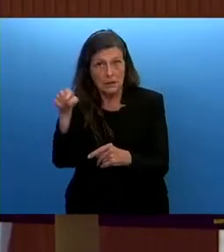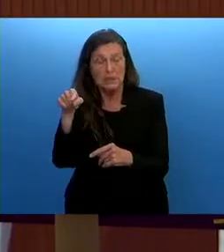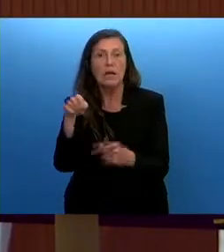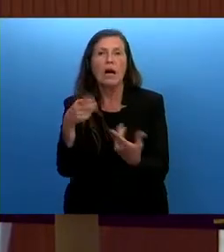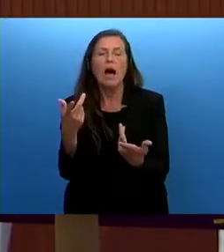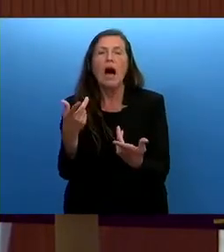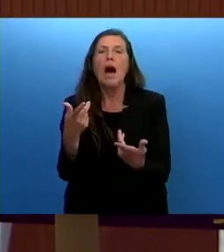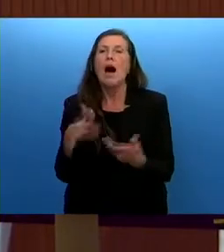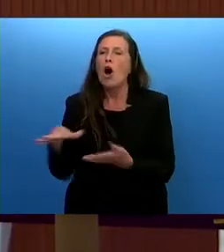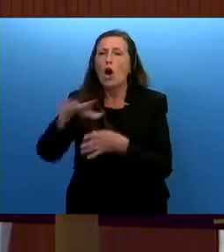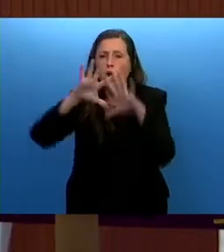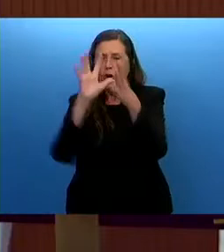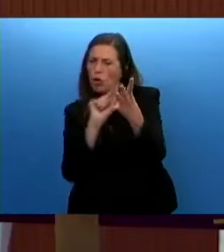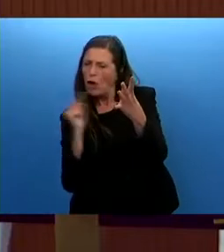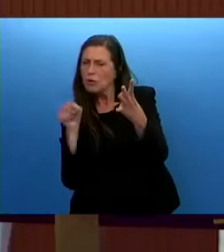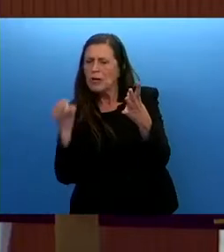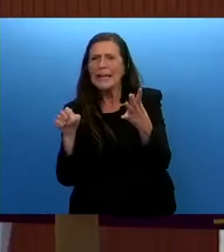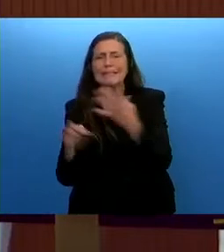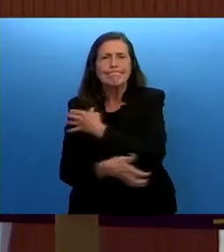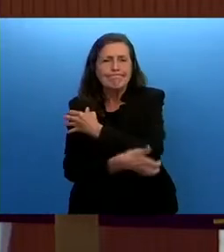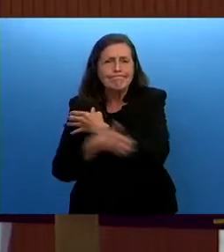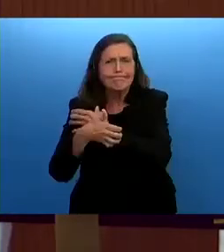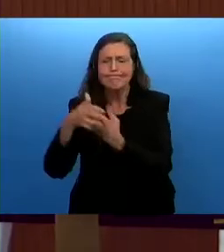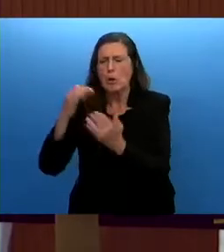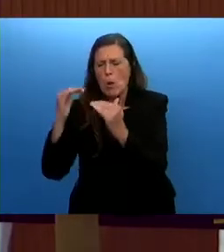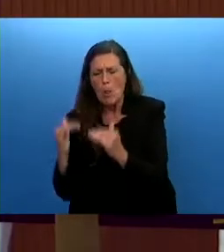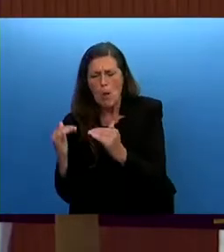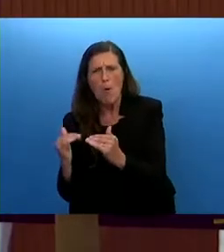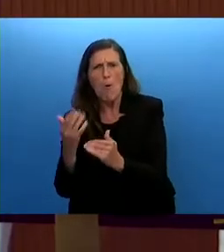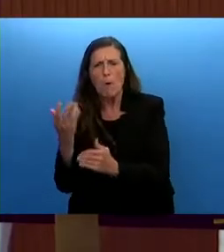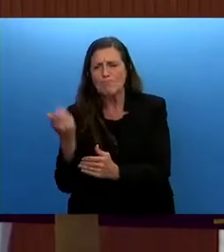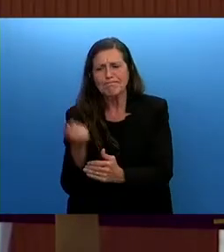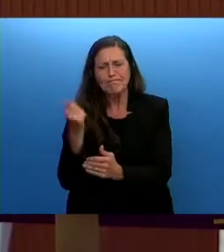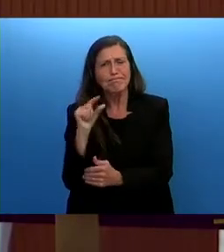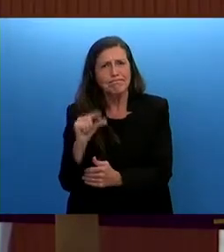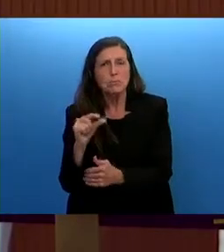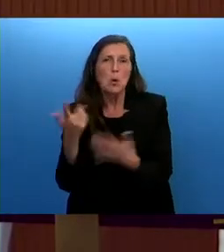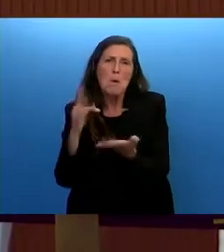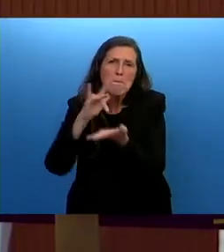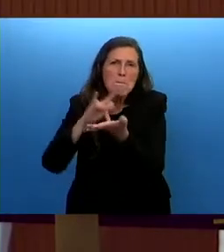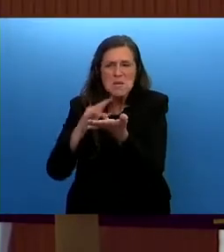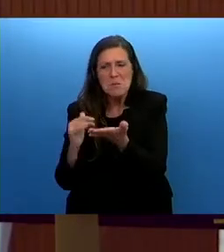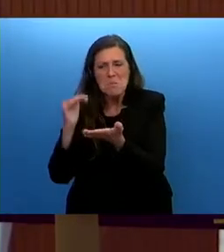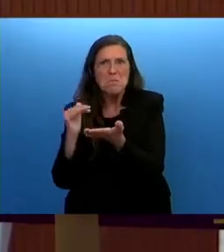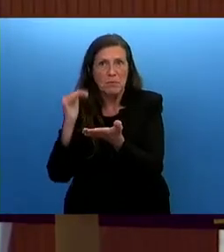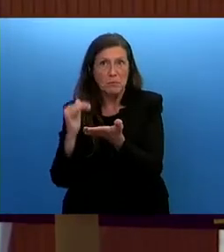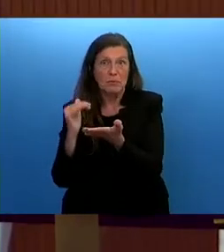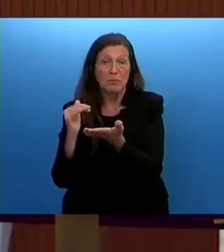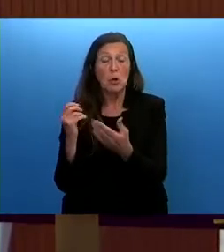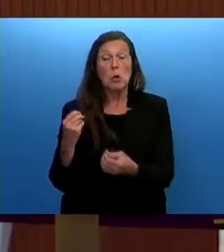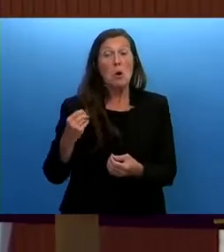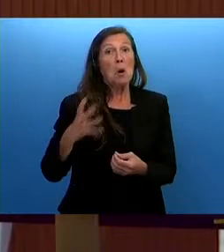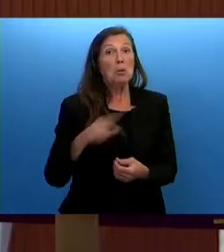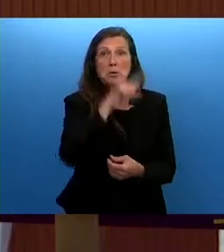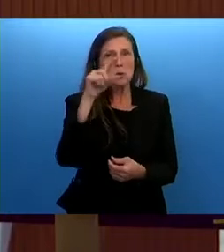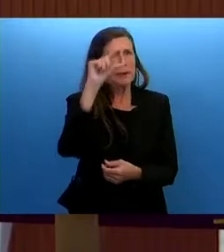income countries. In the absence of reliable disaggregated data, we can only estimate